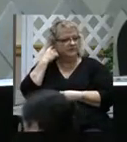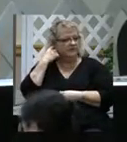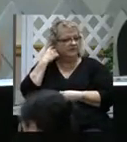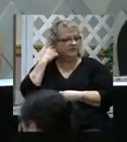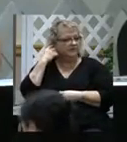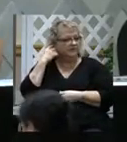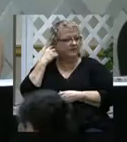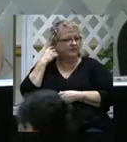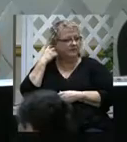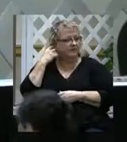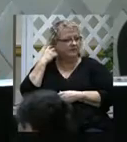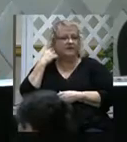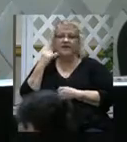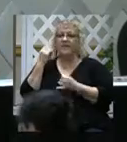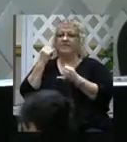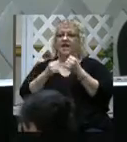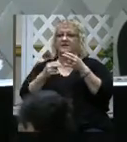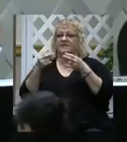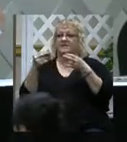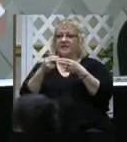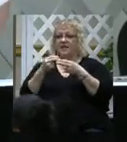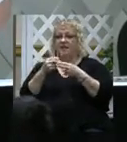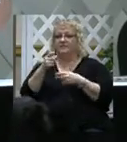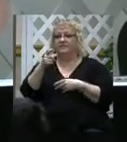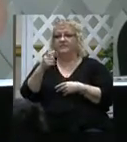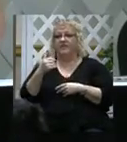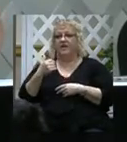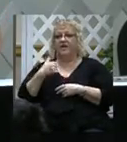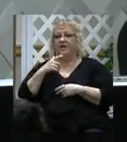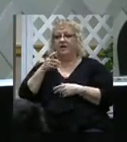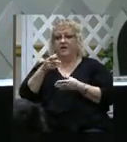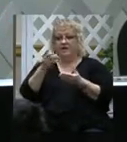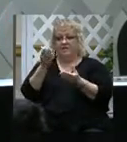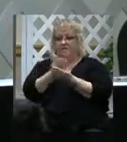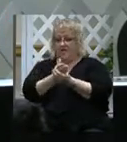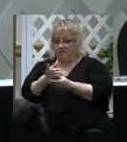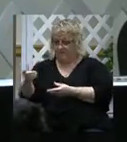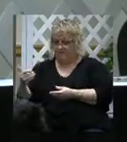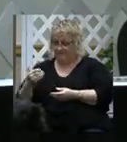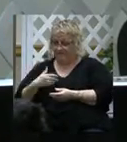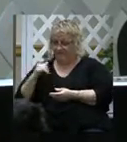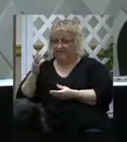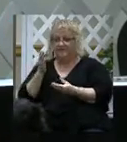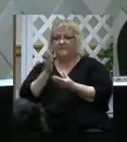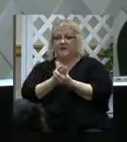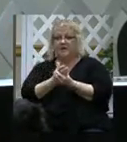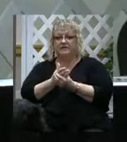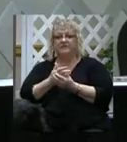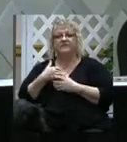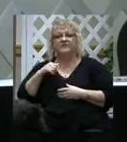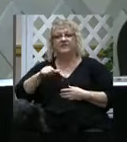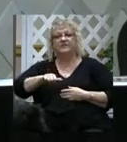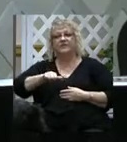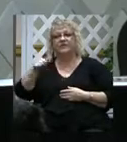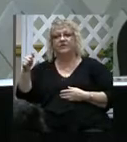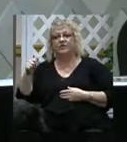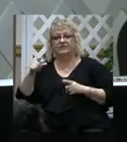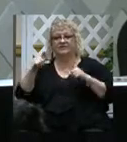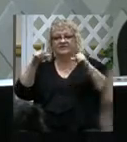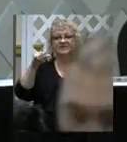the last one, and you have it in your packets also, There are other